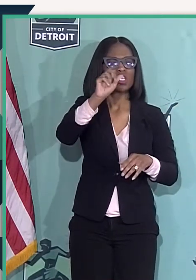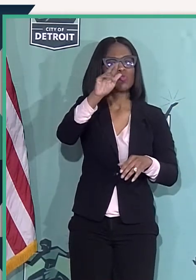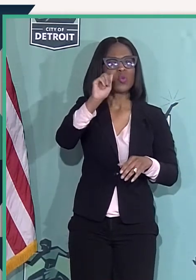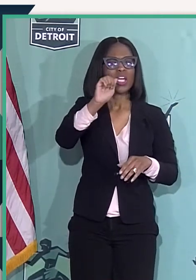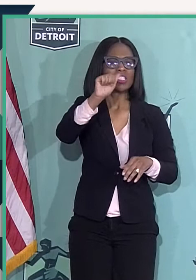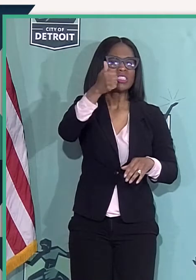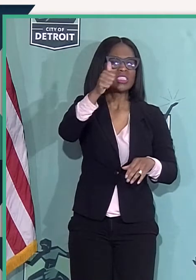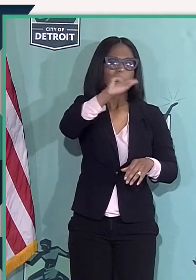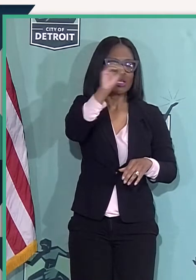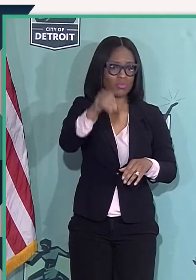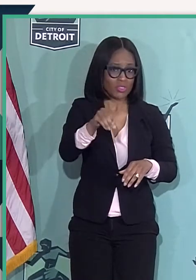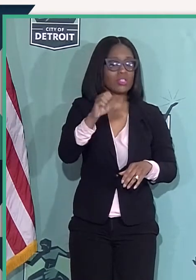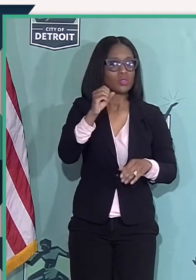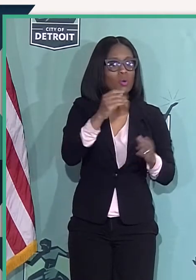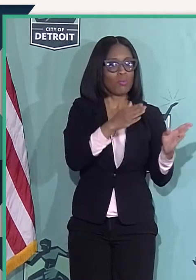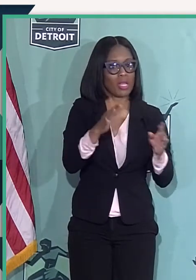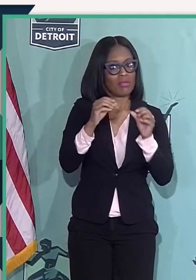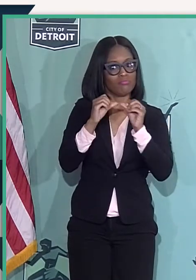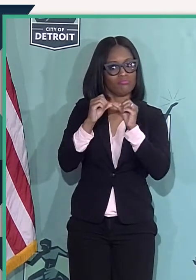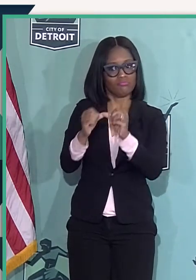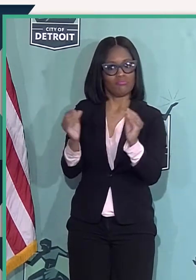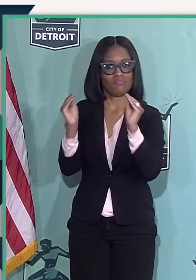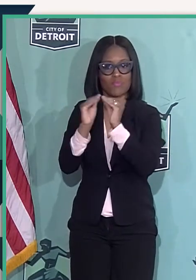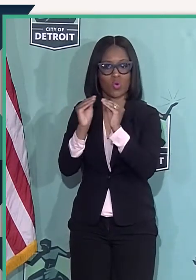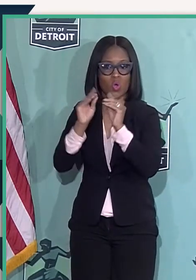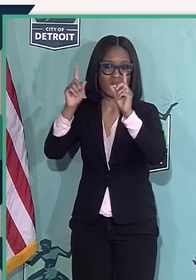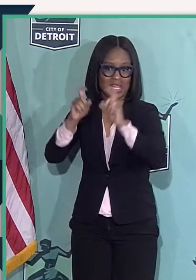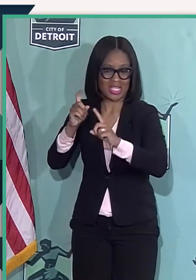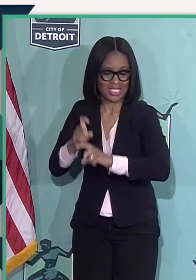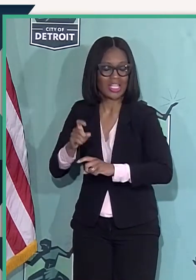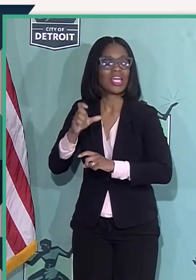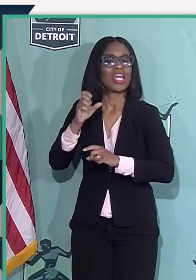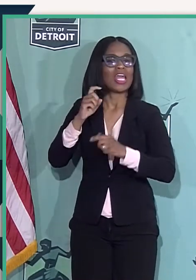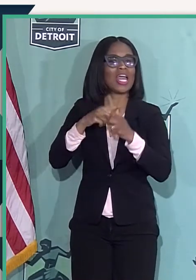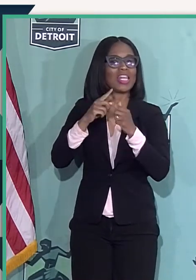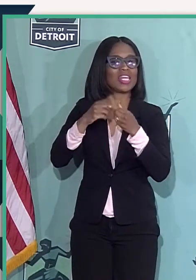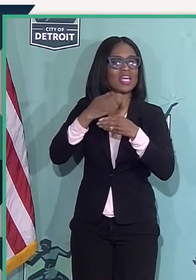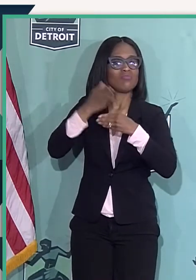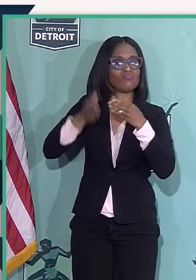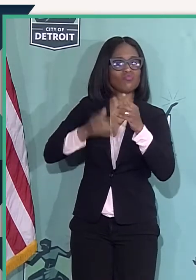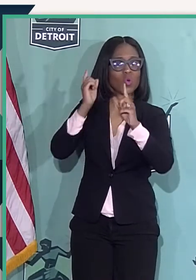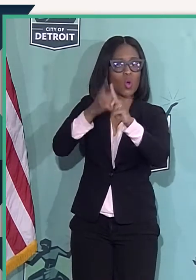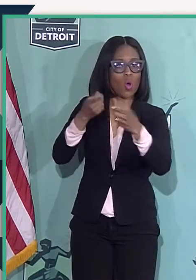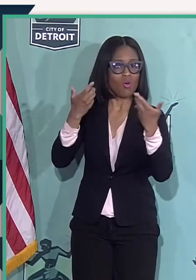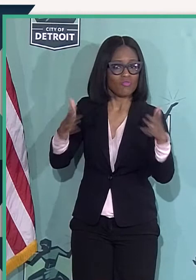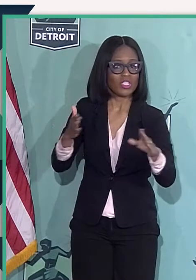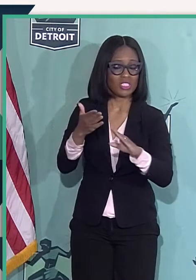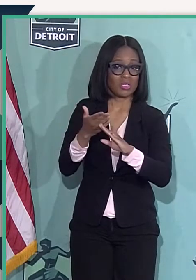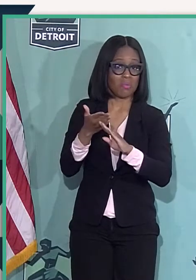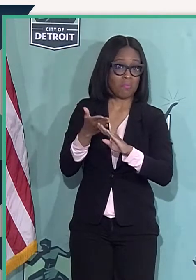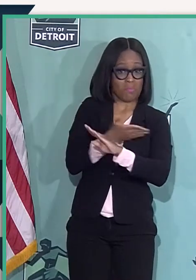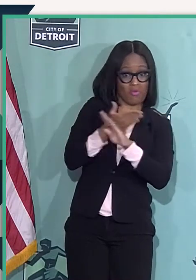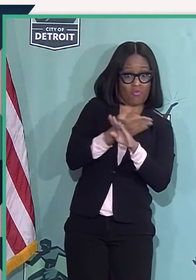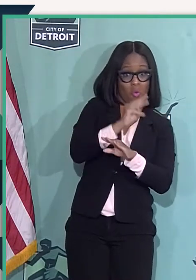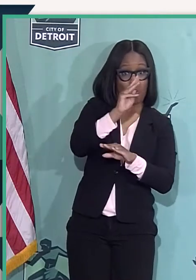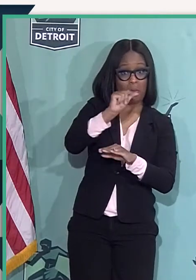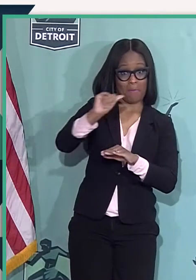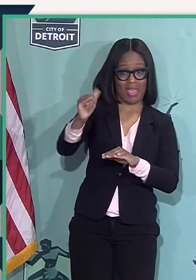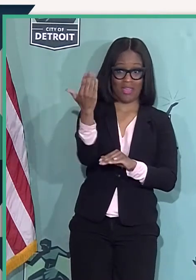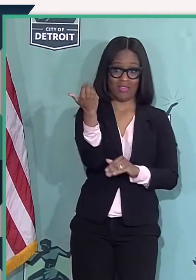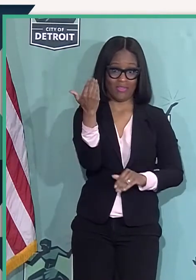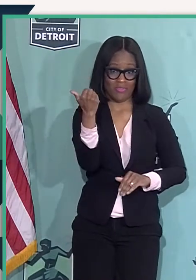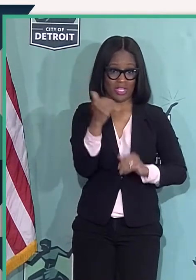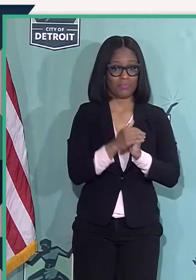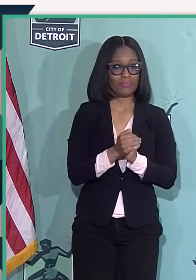to continue testing, and we will complete our goal by May 15th, or even earlier. As the